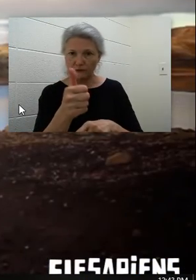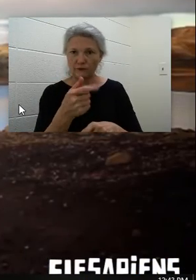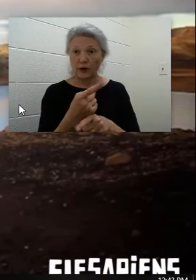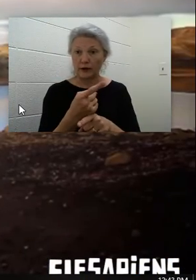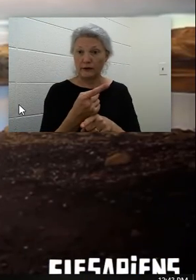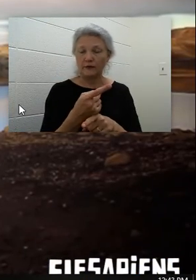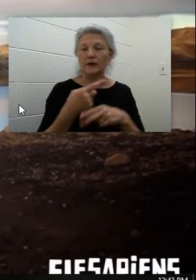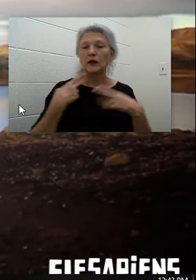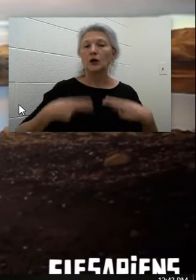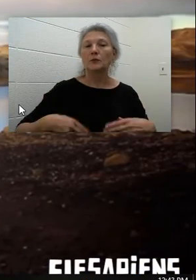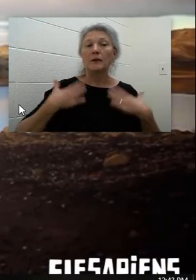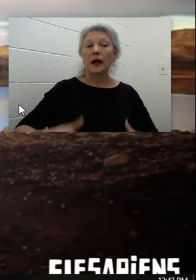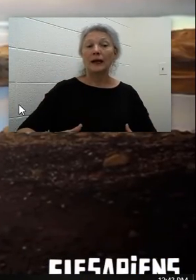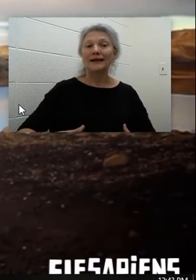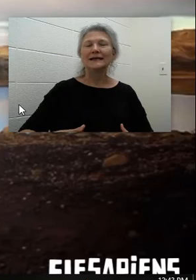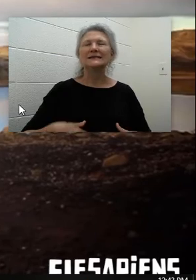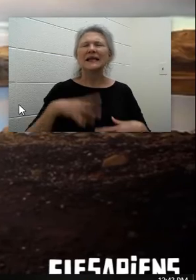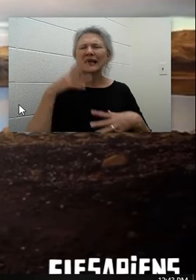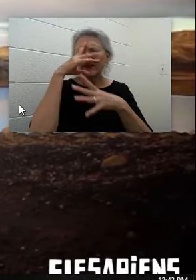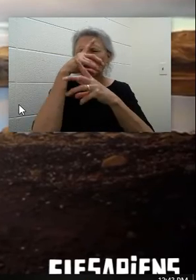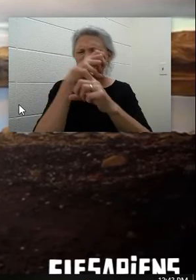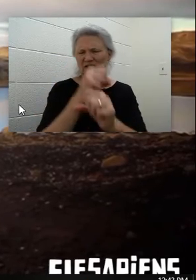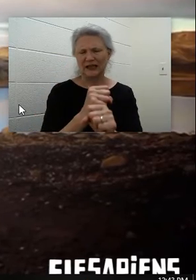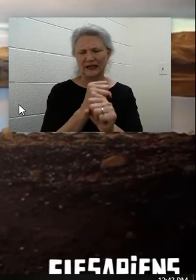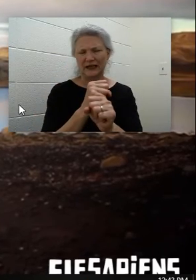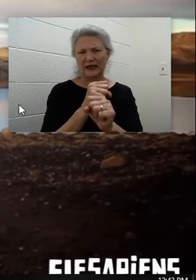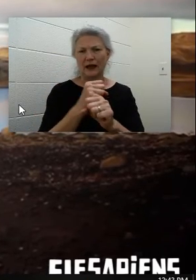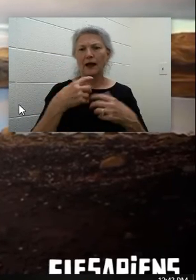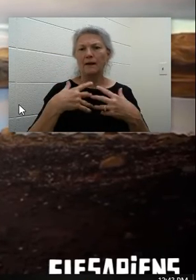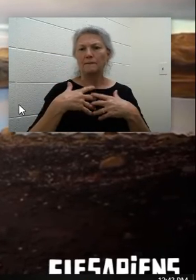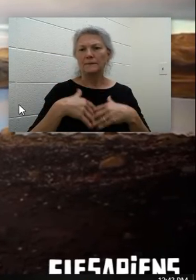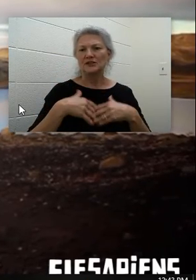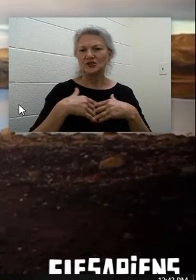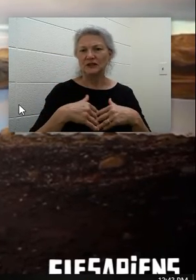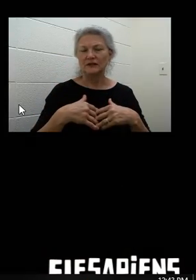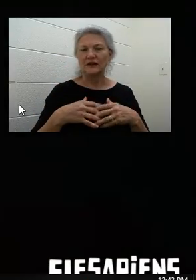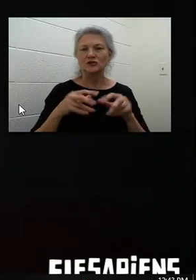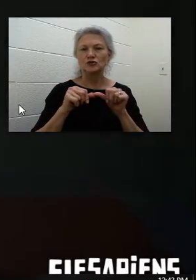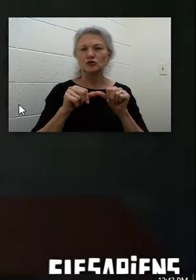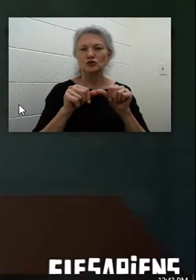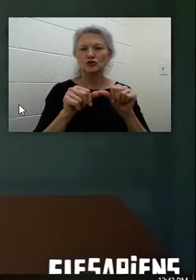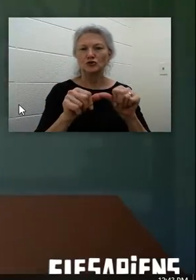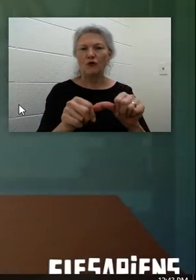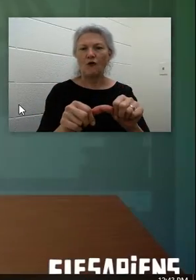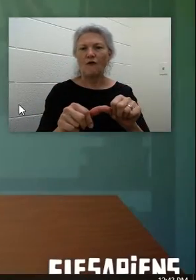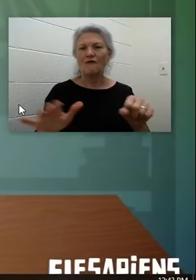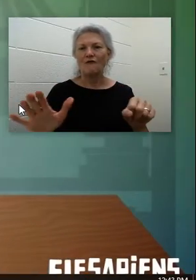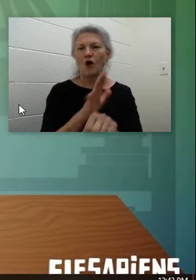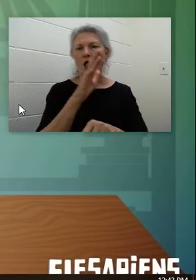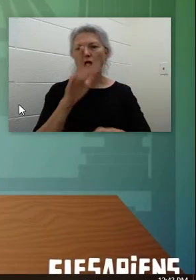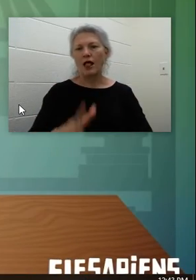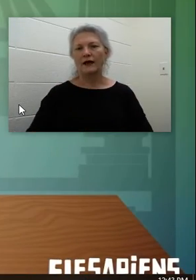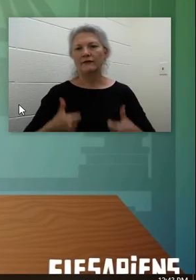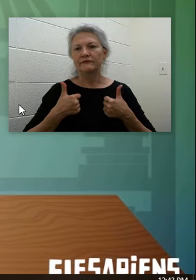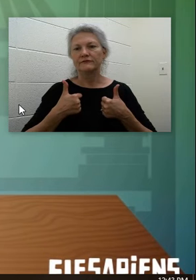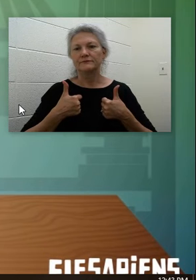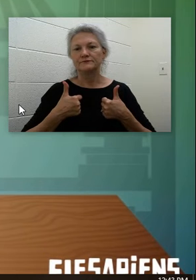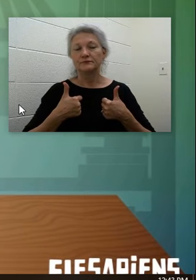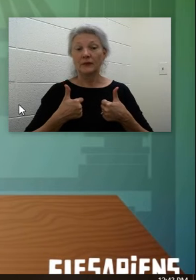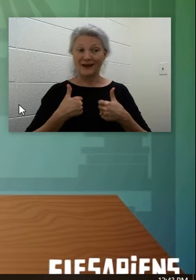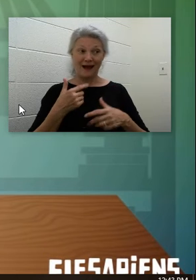The human body is a fascinating machine that should last our entire life. Got it! The organs